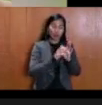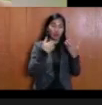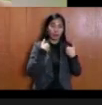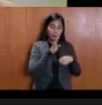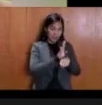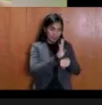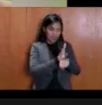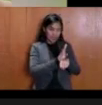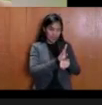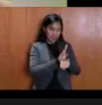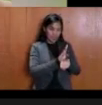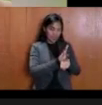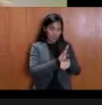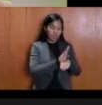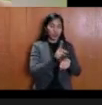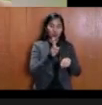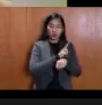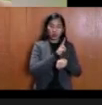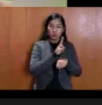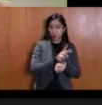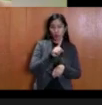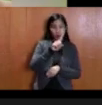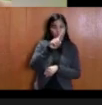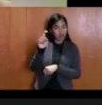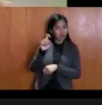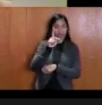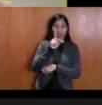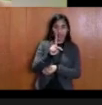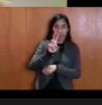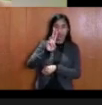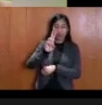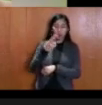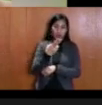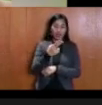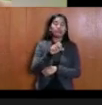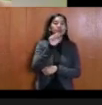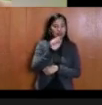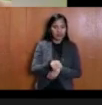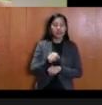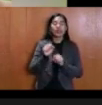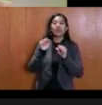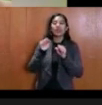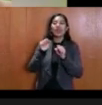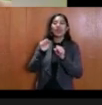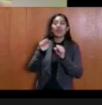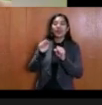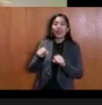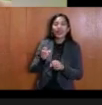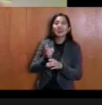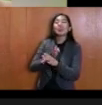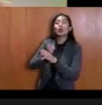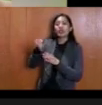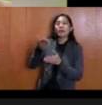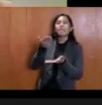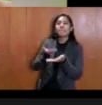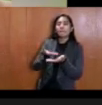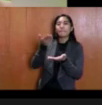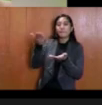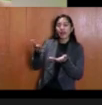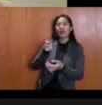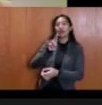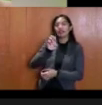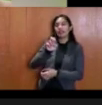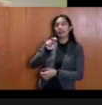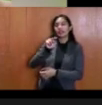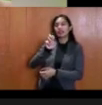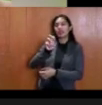then it caters about 100 kilowatt. Yes, you can directly buy renewable energies under the Green